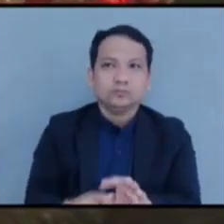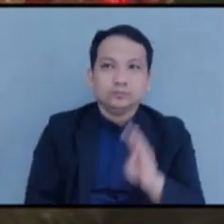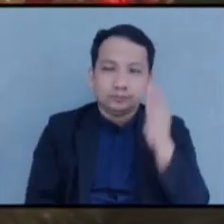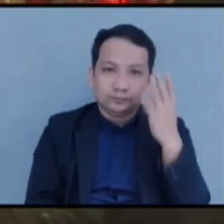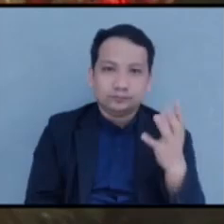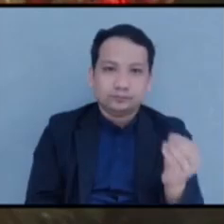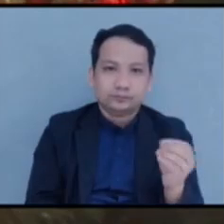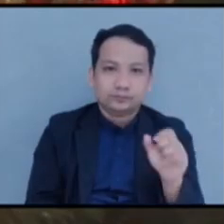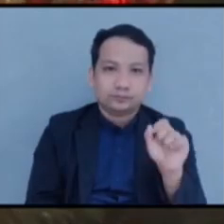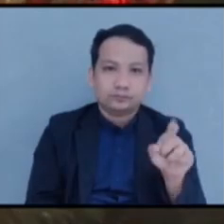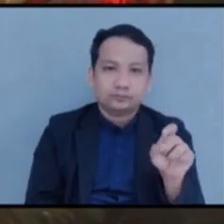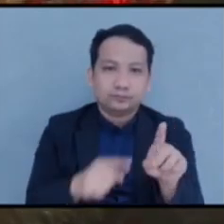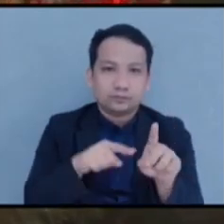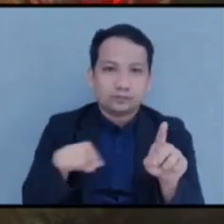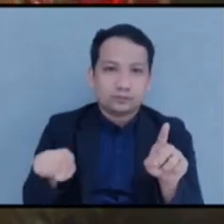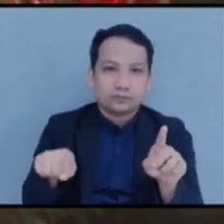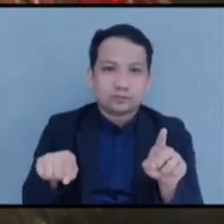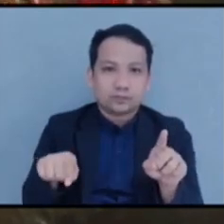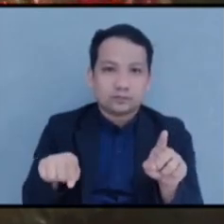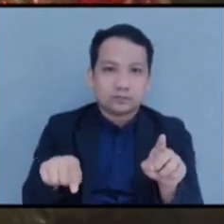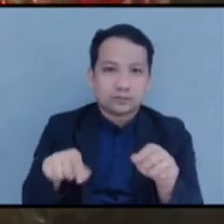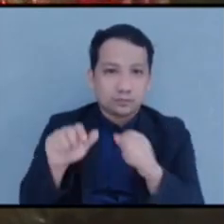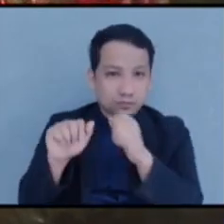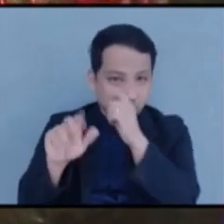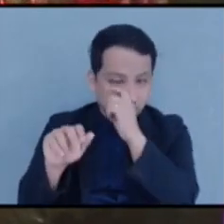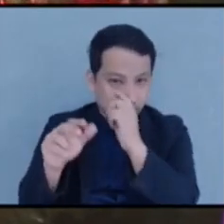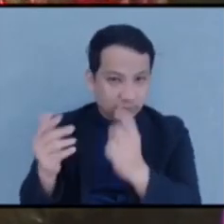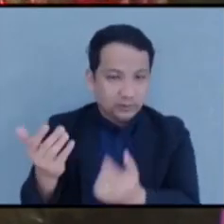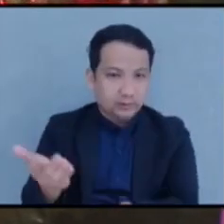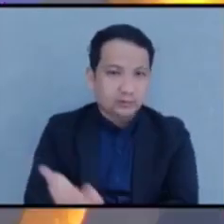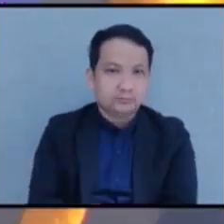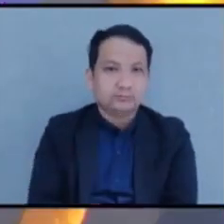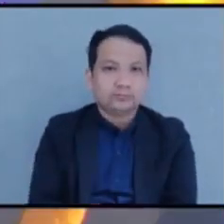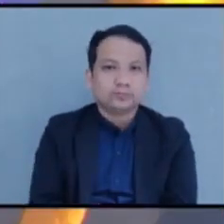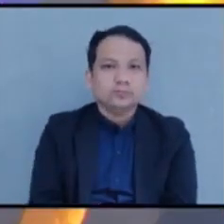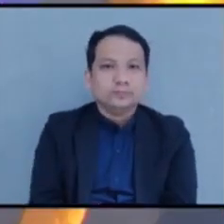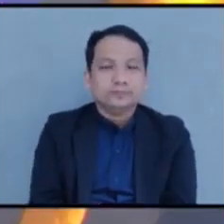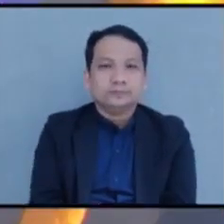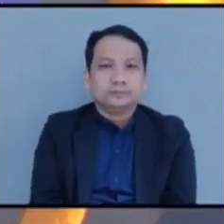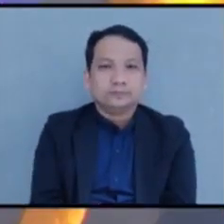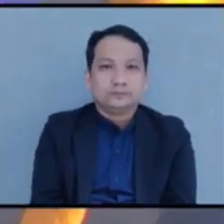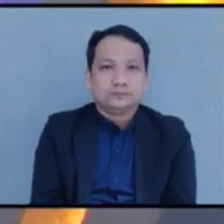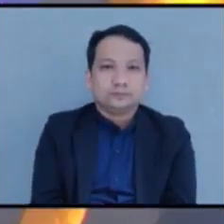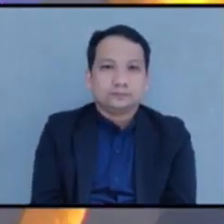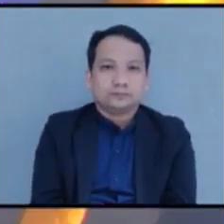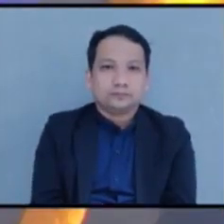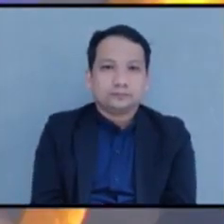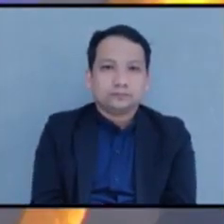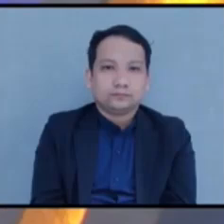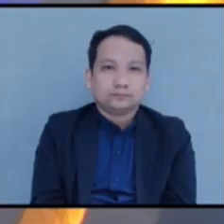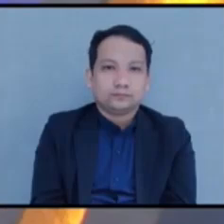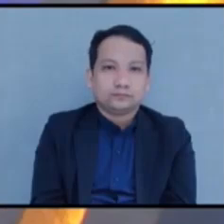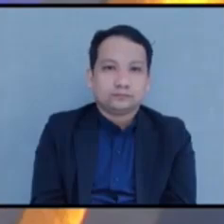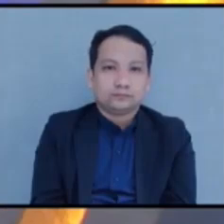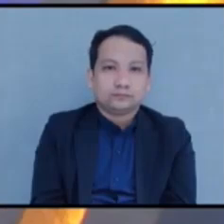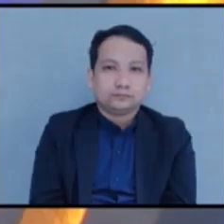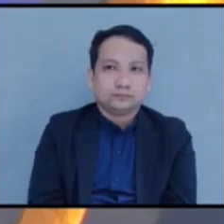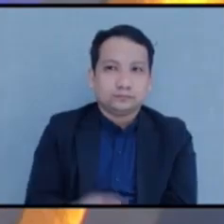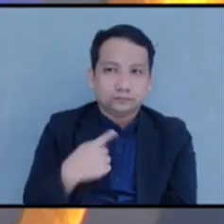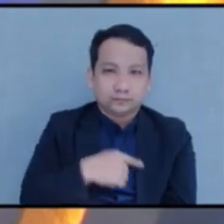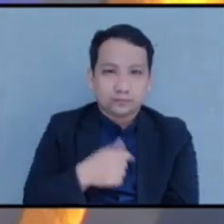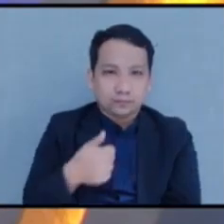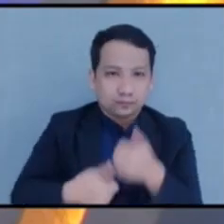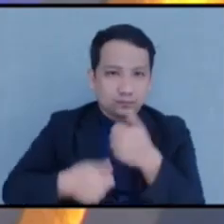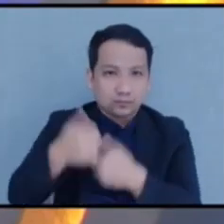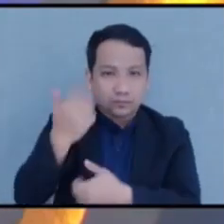11 to 13. 13. And you, Anna Katharina, you're the overall winner. You're